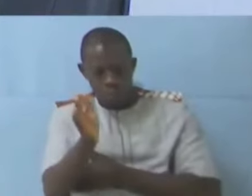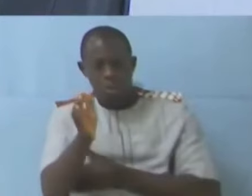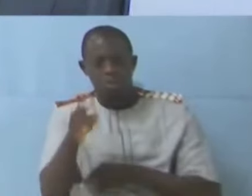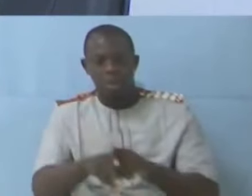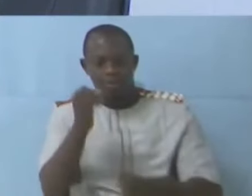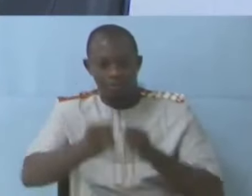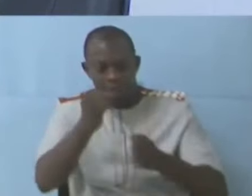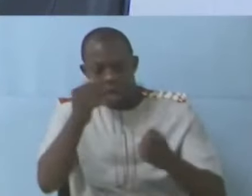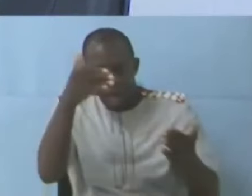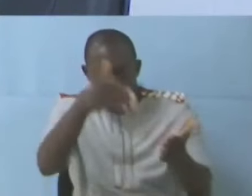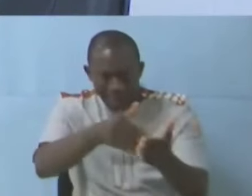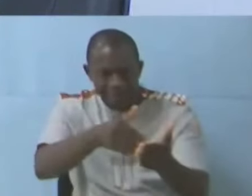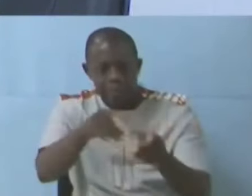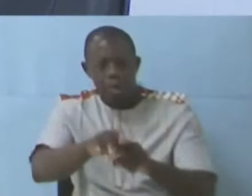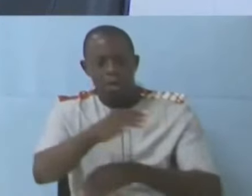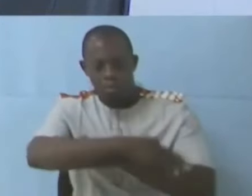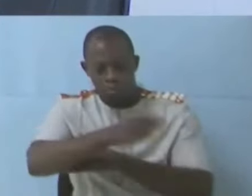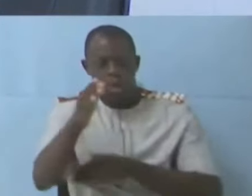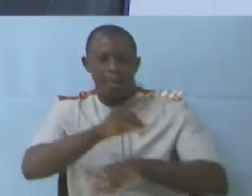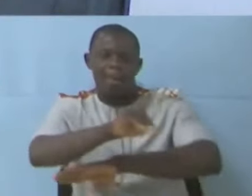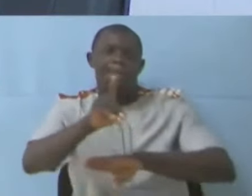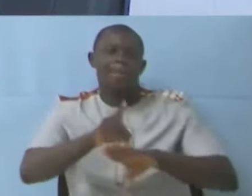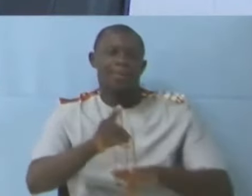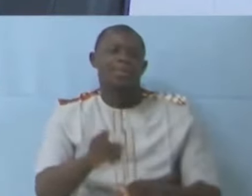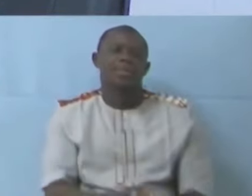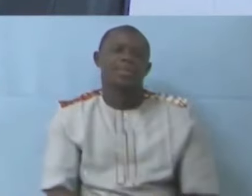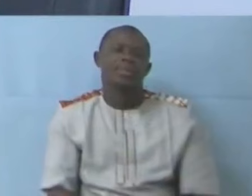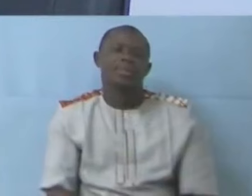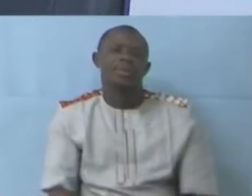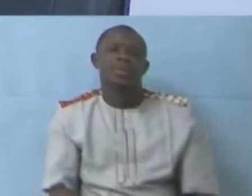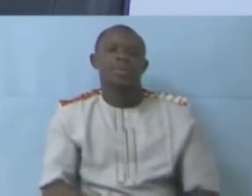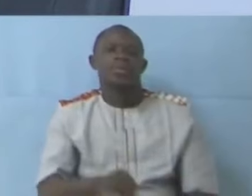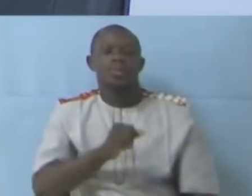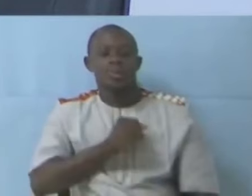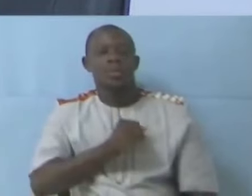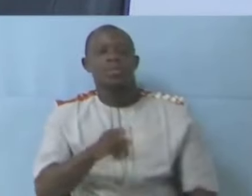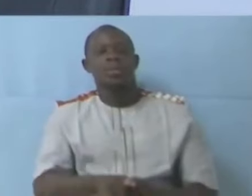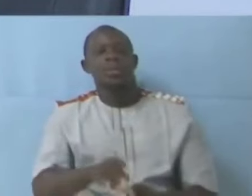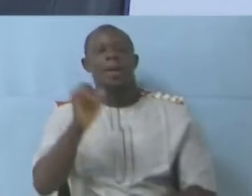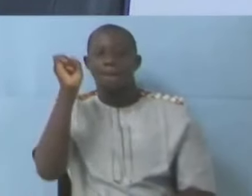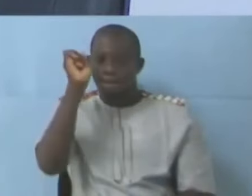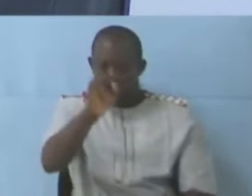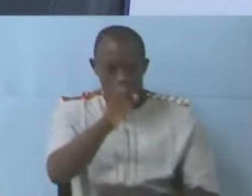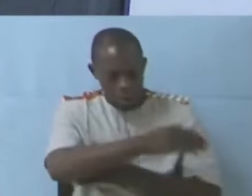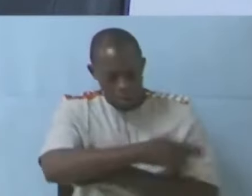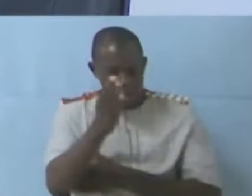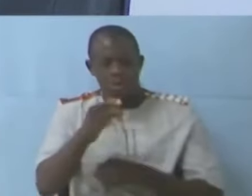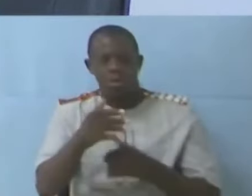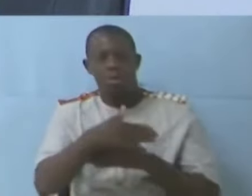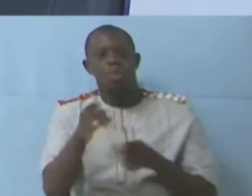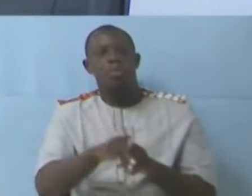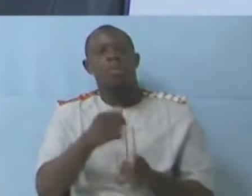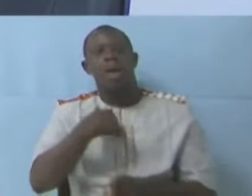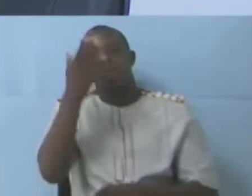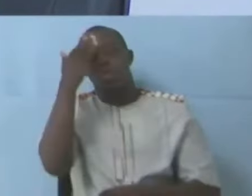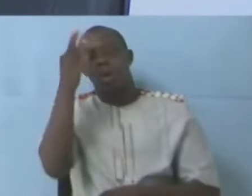bunta. Then I rushed towards the gate with the vehicle. So ma door bunday ibeku way xamna ne tamit suma ko dore